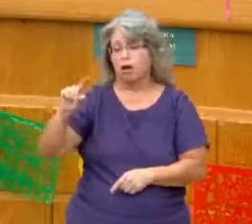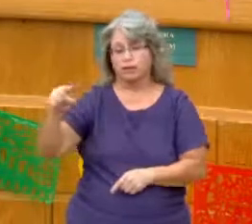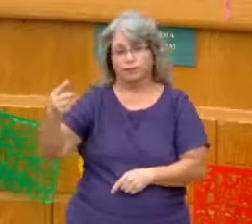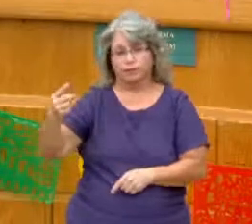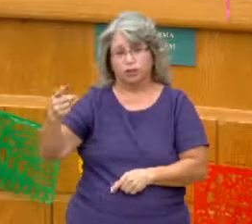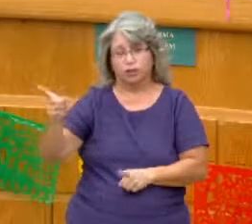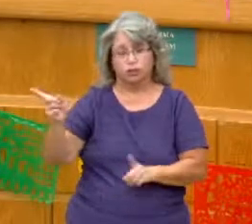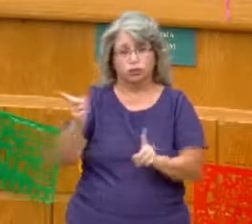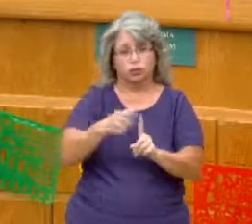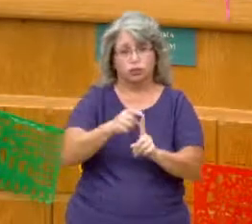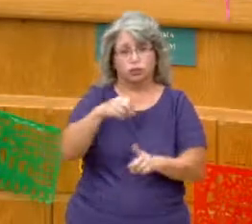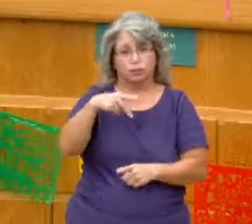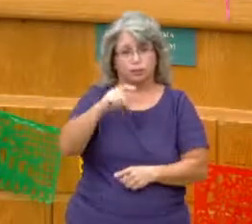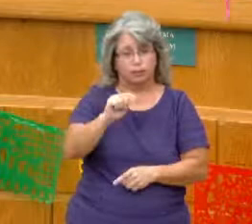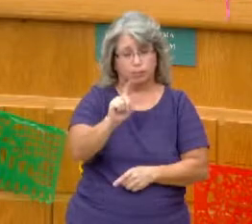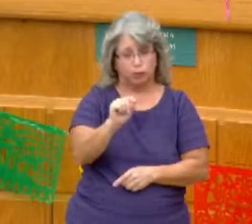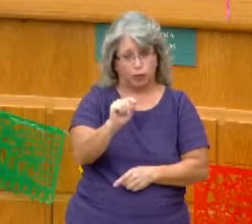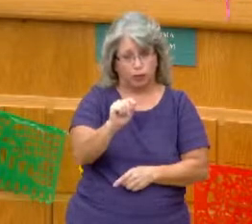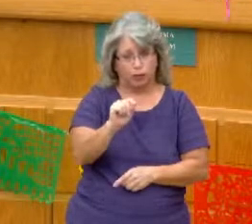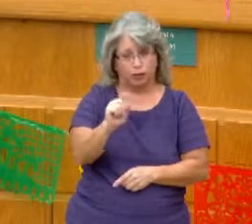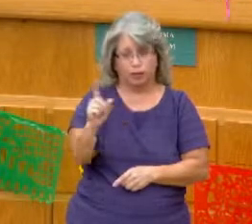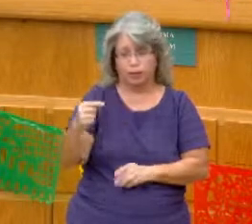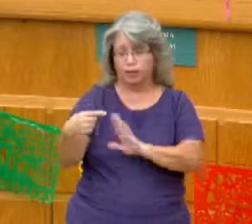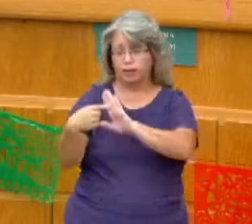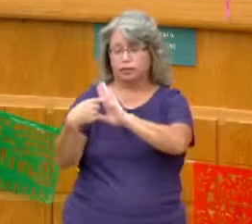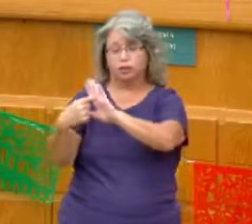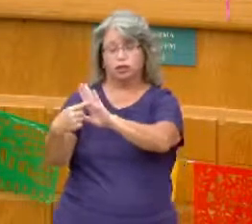that almost